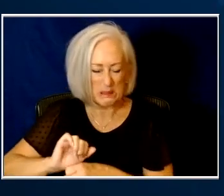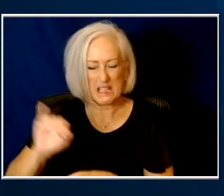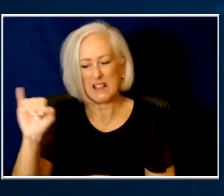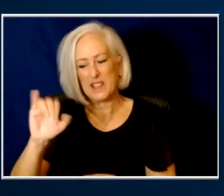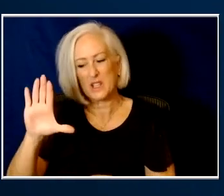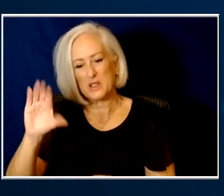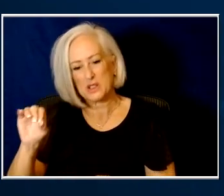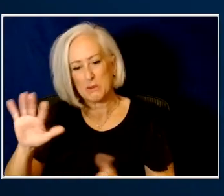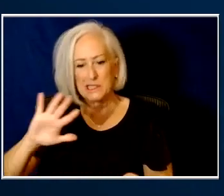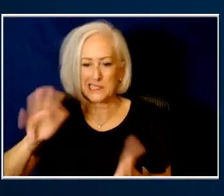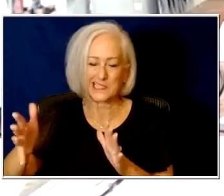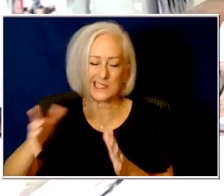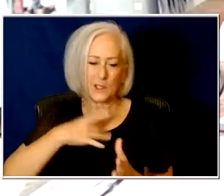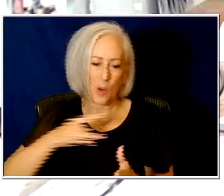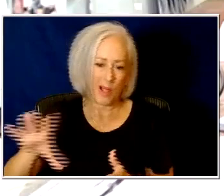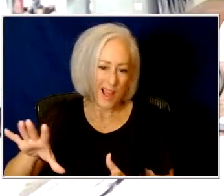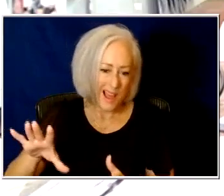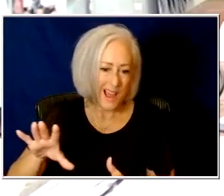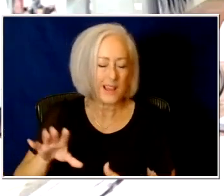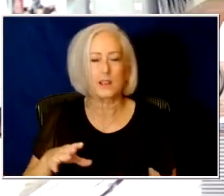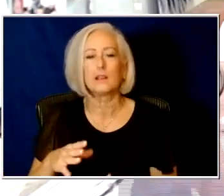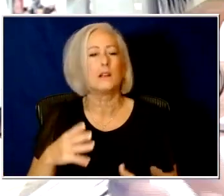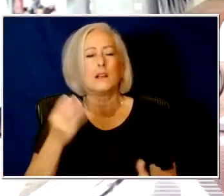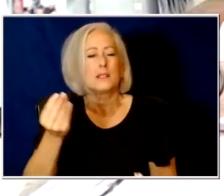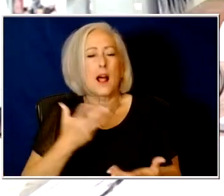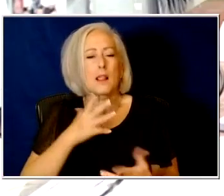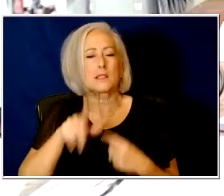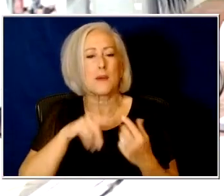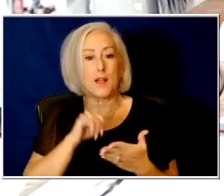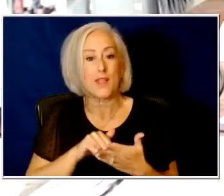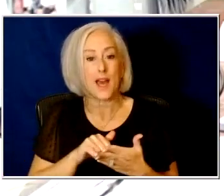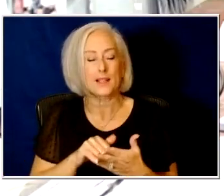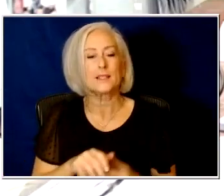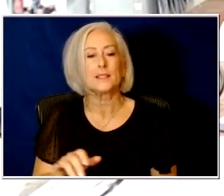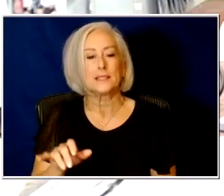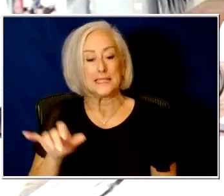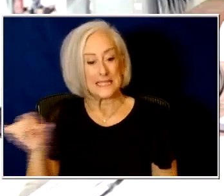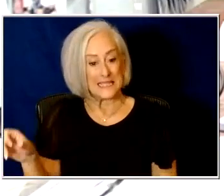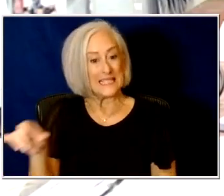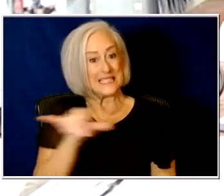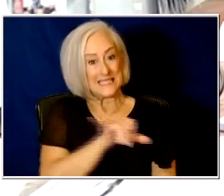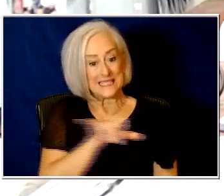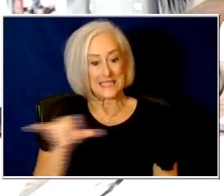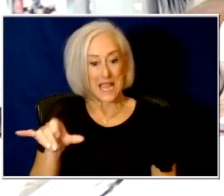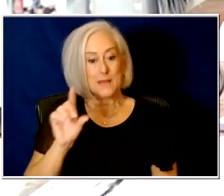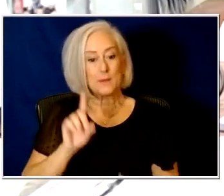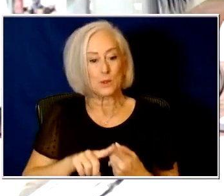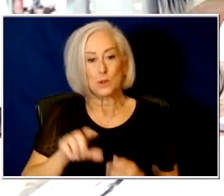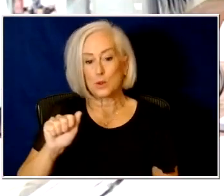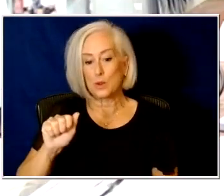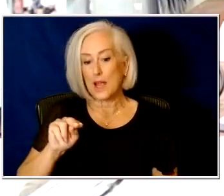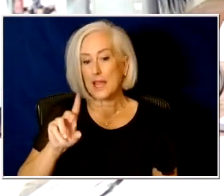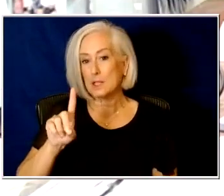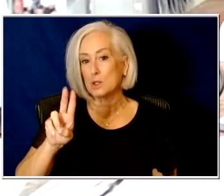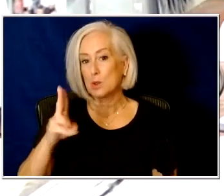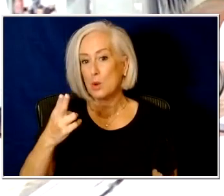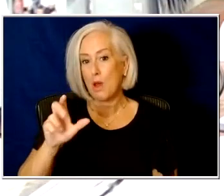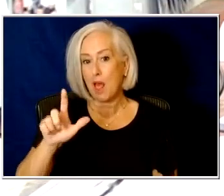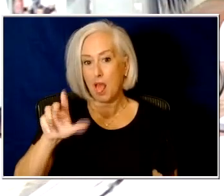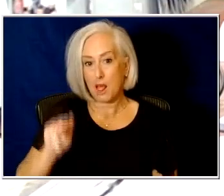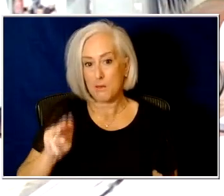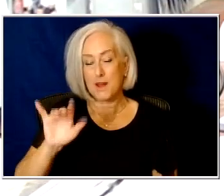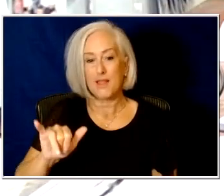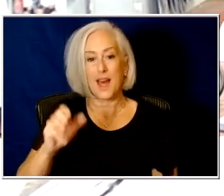difference. So Aduhelm, it's very similar to the drug Aduhelm, which was approved by the FDA in June